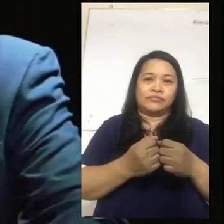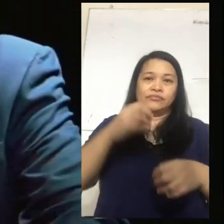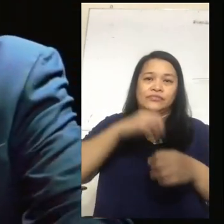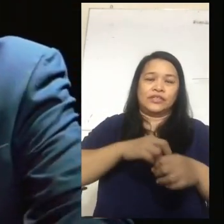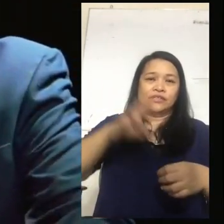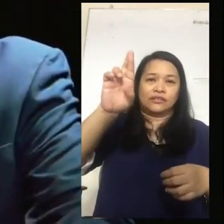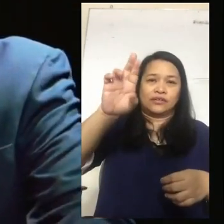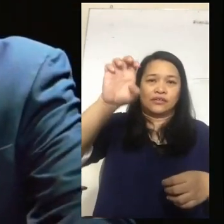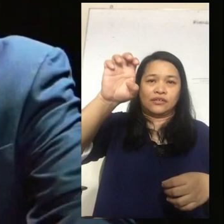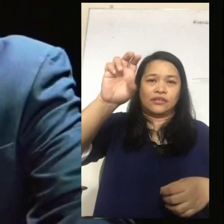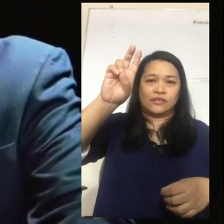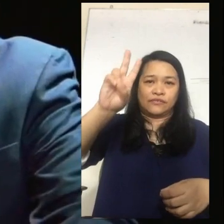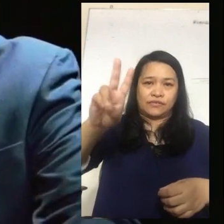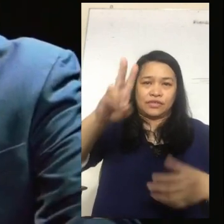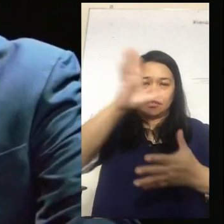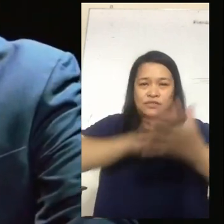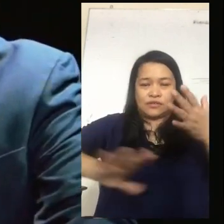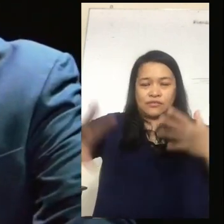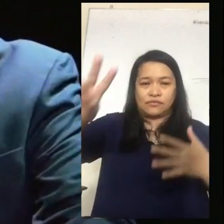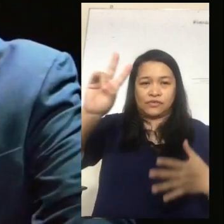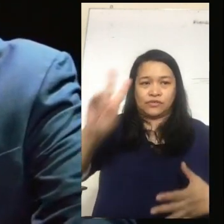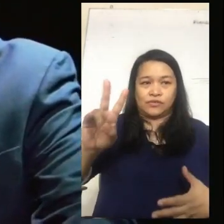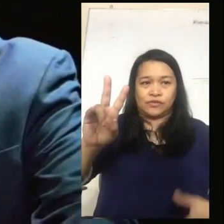po sa Revelation chapter 2